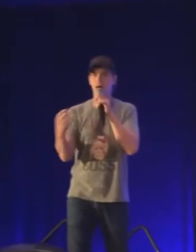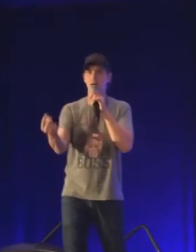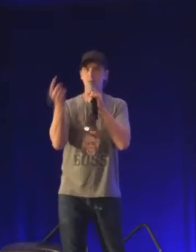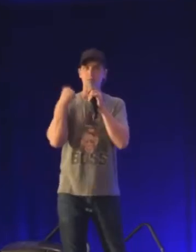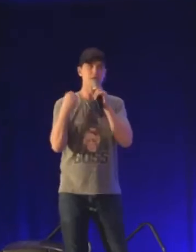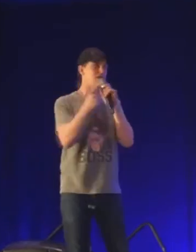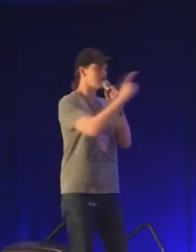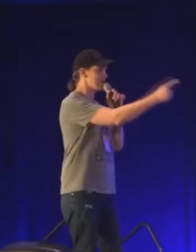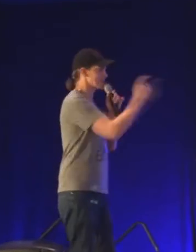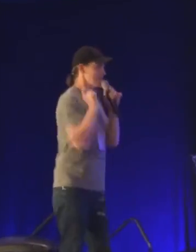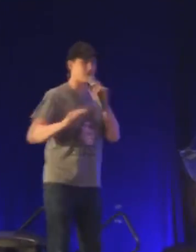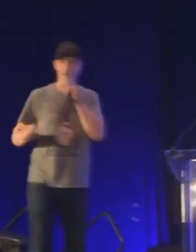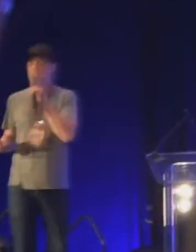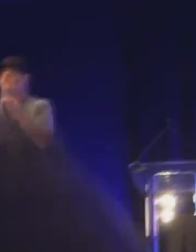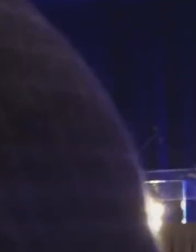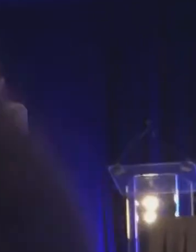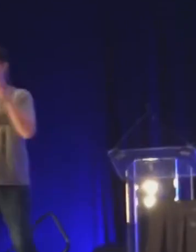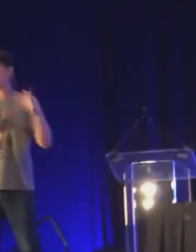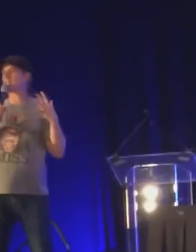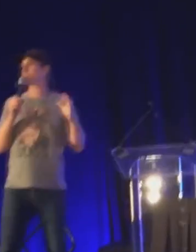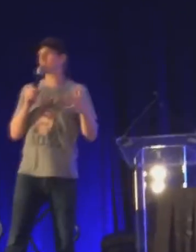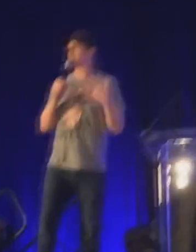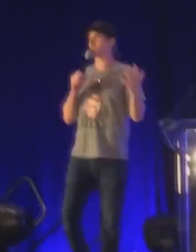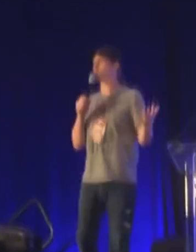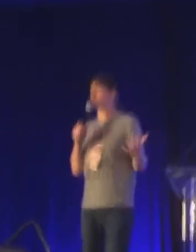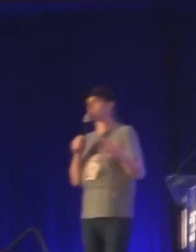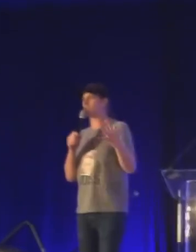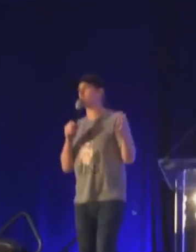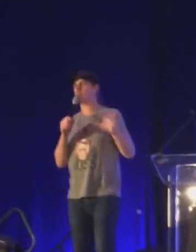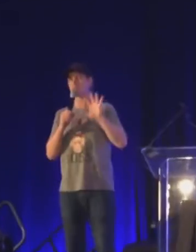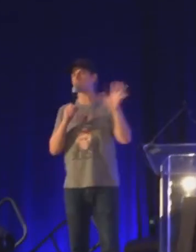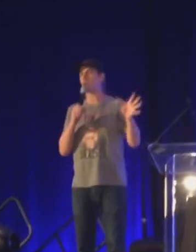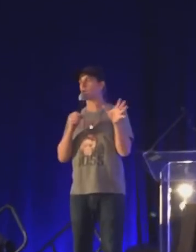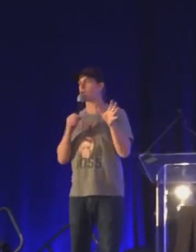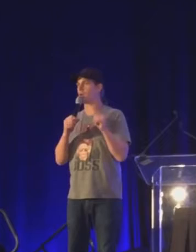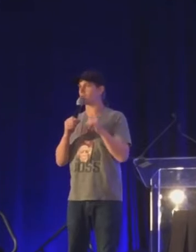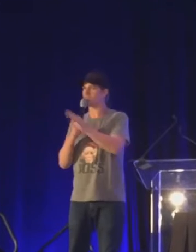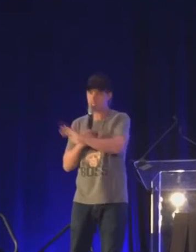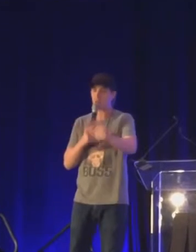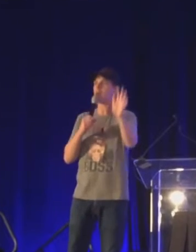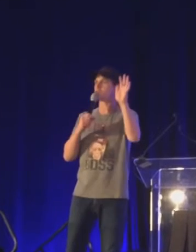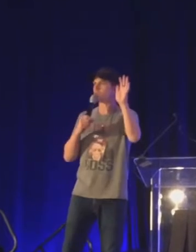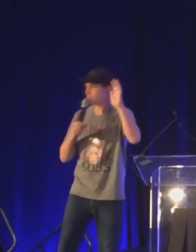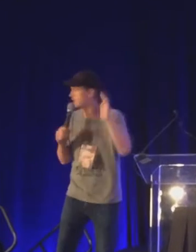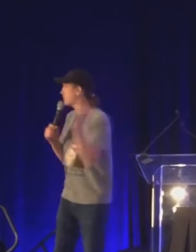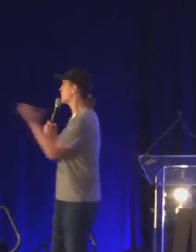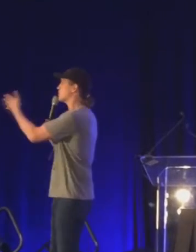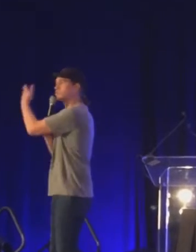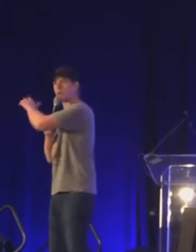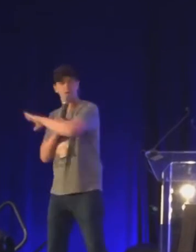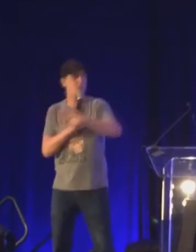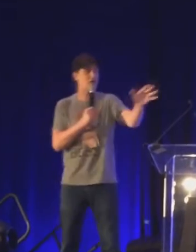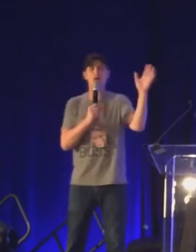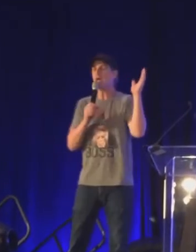Elizabeth Banks. Elizabeth Banks? Yes, thank you. She, I didn't really get to talk or get to know her at all, because she'd come out, do her stuff,